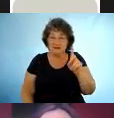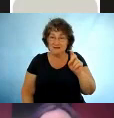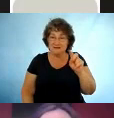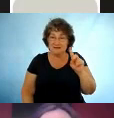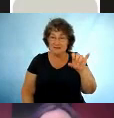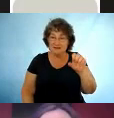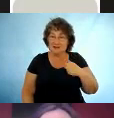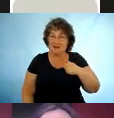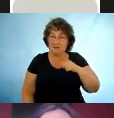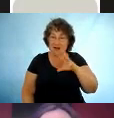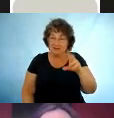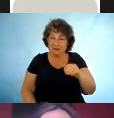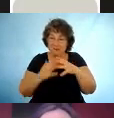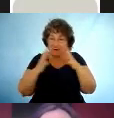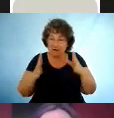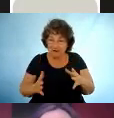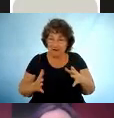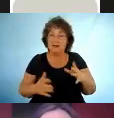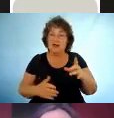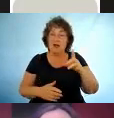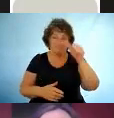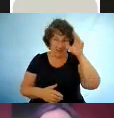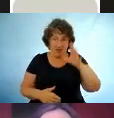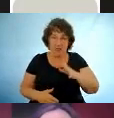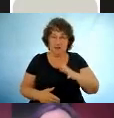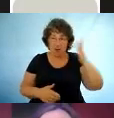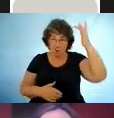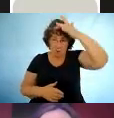male with bald head,